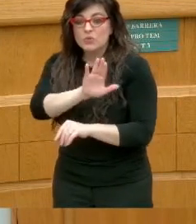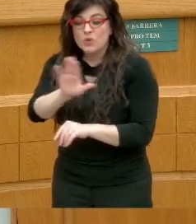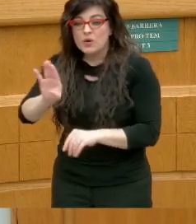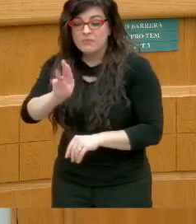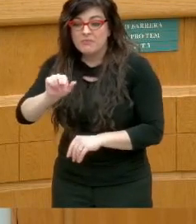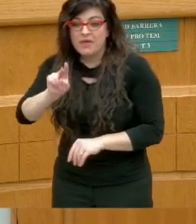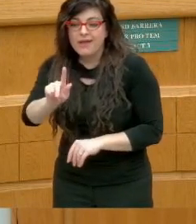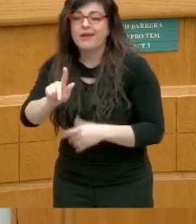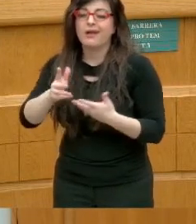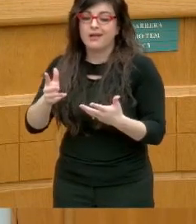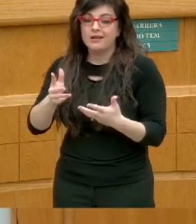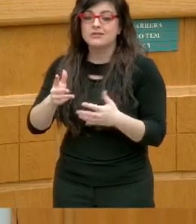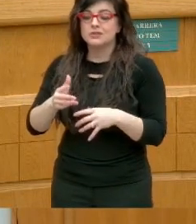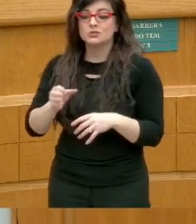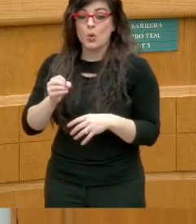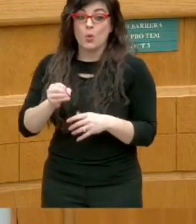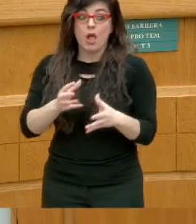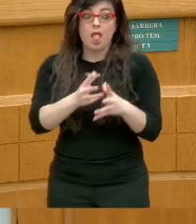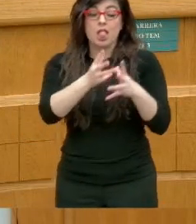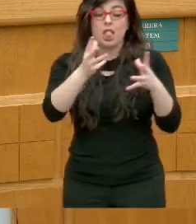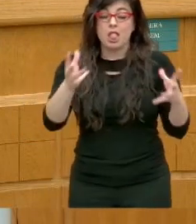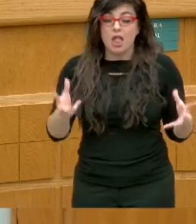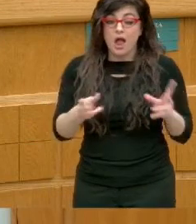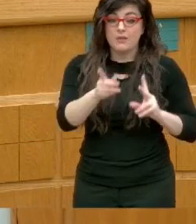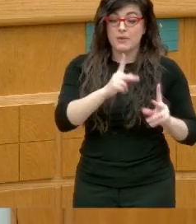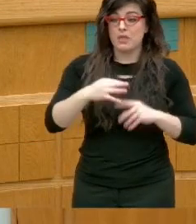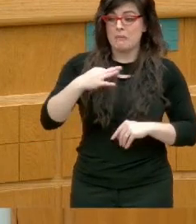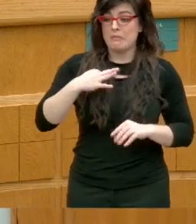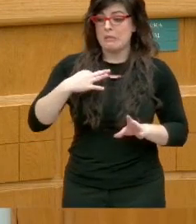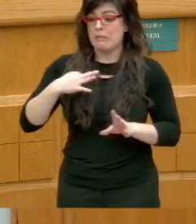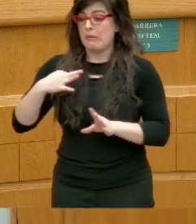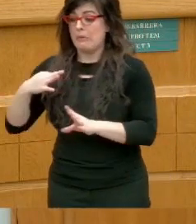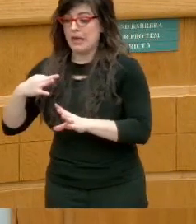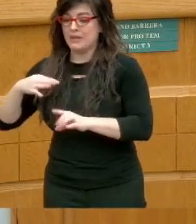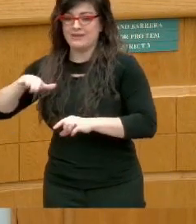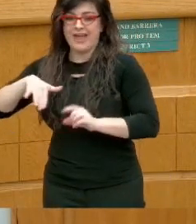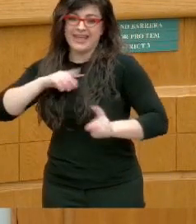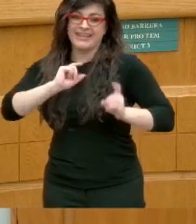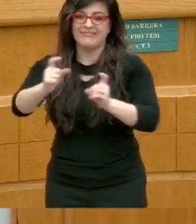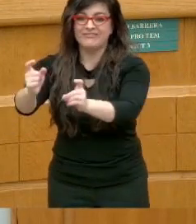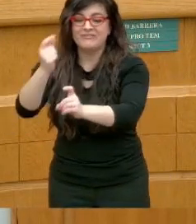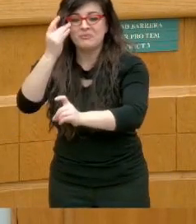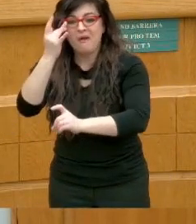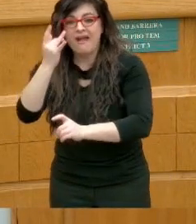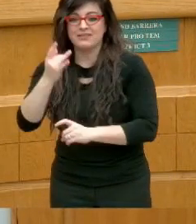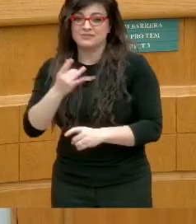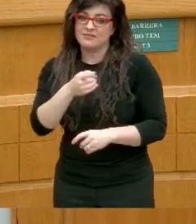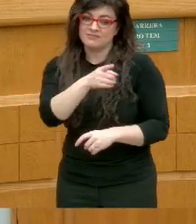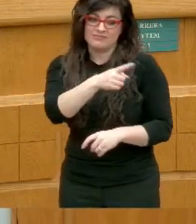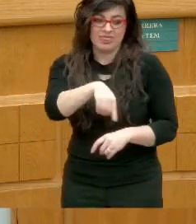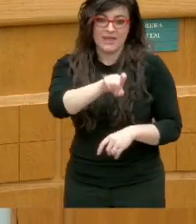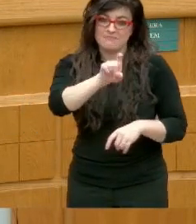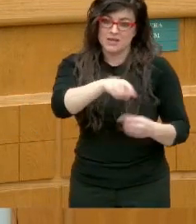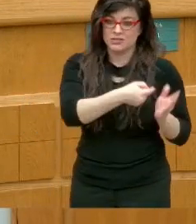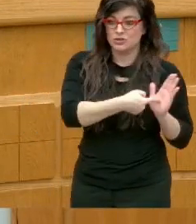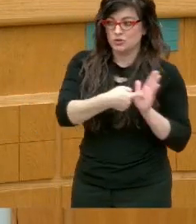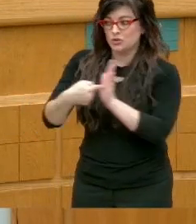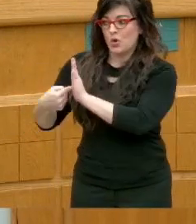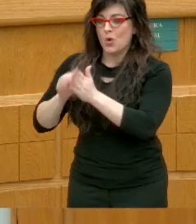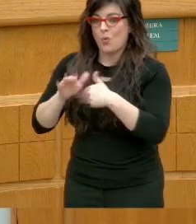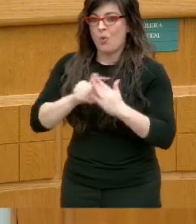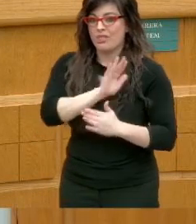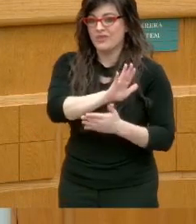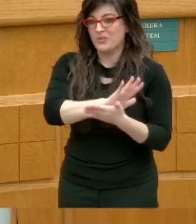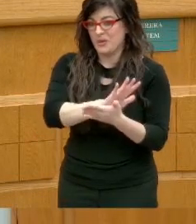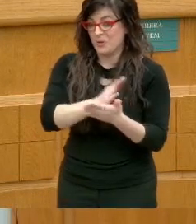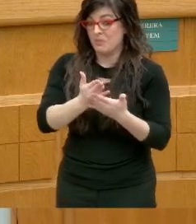had several $1 million in applications. Some of them aren't being processed as quick, and that's because the businesses need to get all that information in. And then if